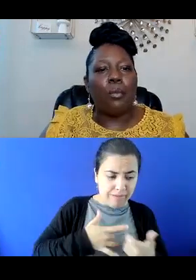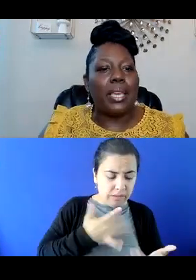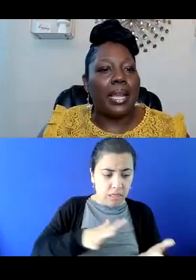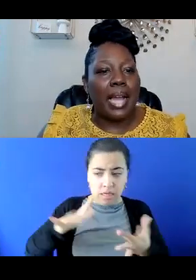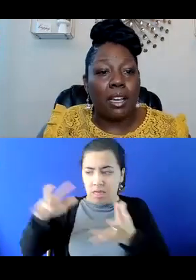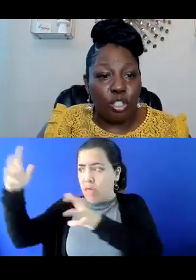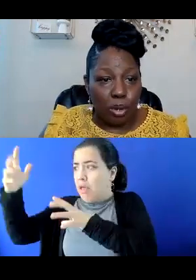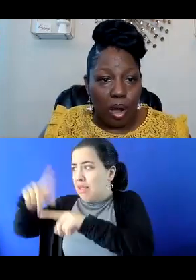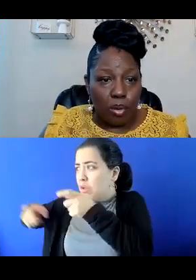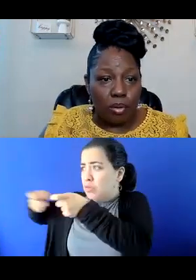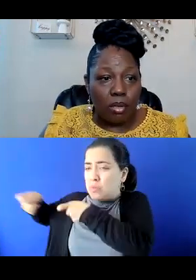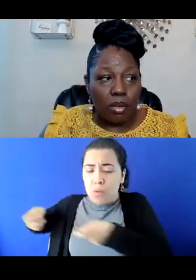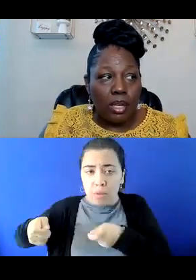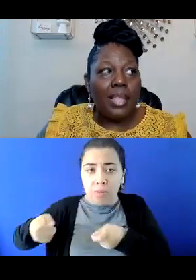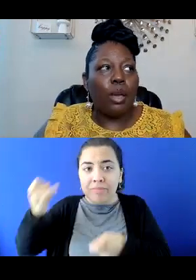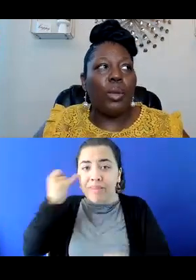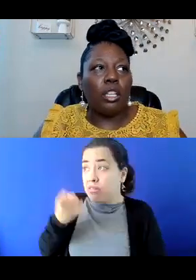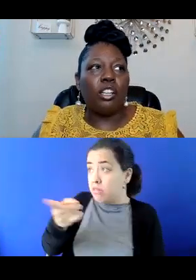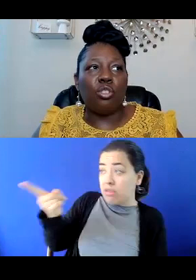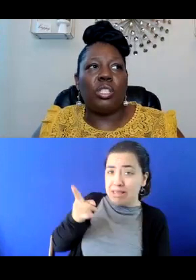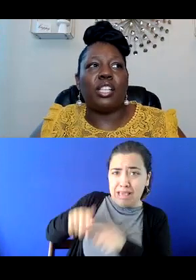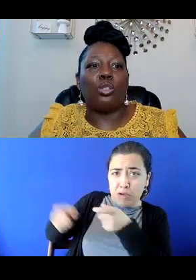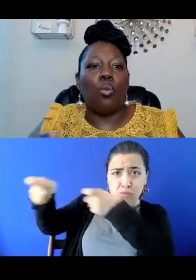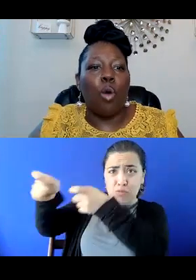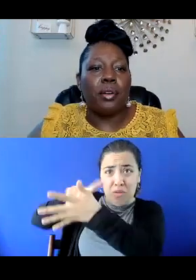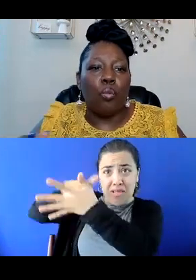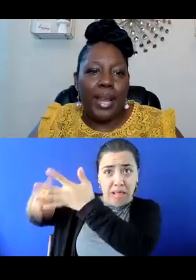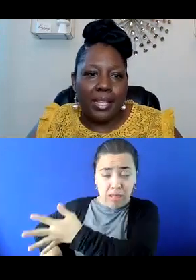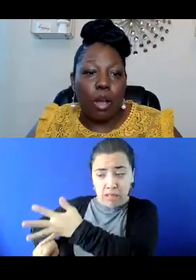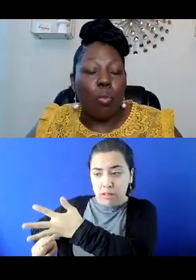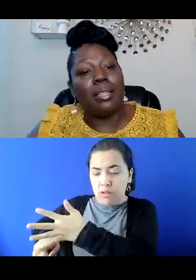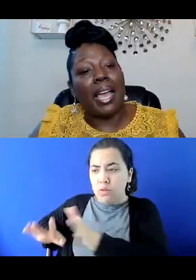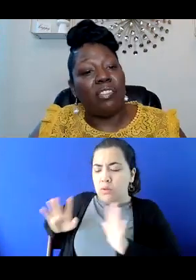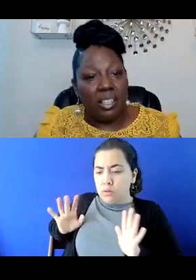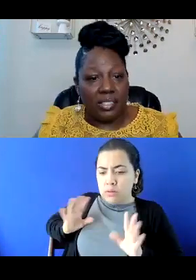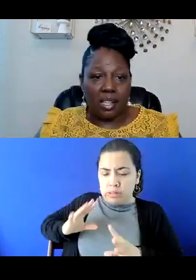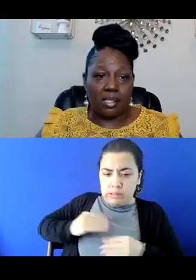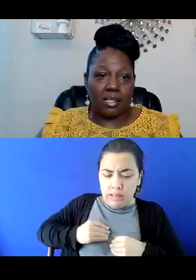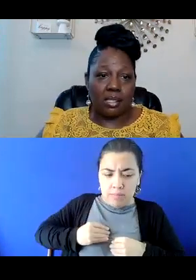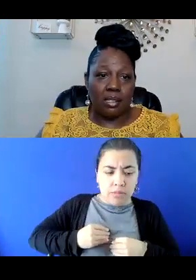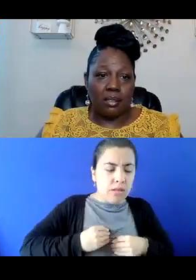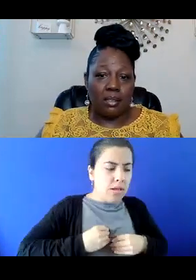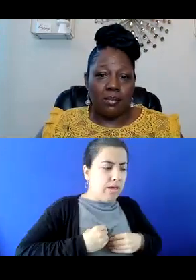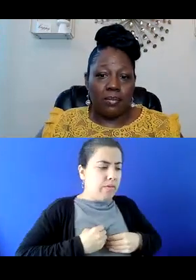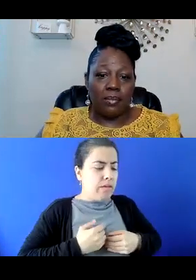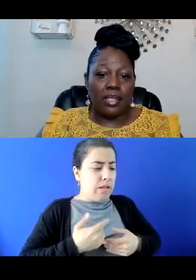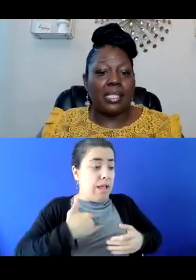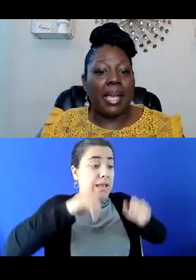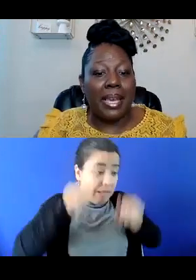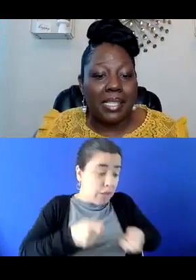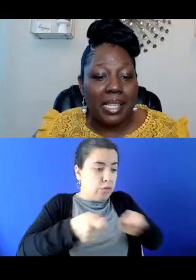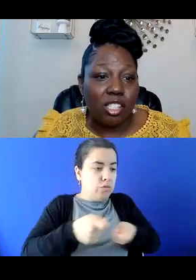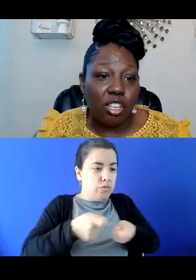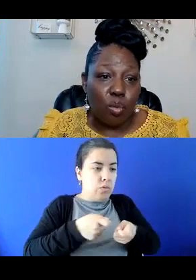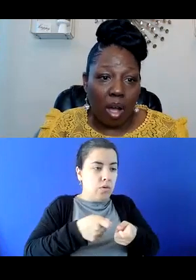things that we cannot control, then we learn to just work with what life gives us. Does